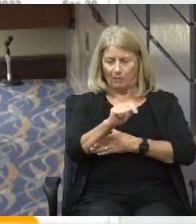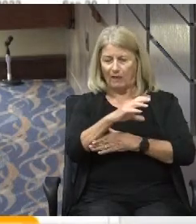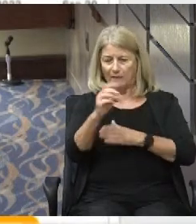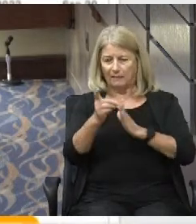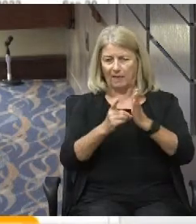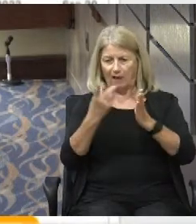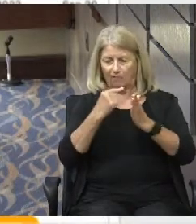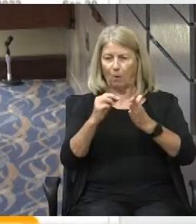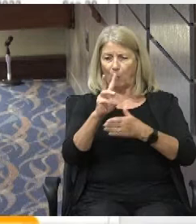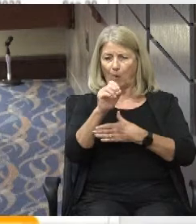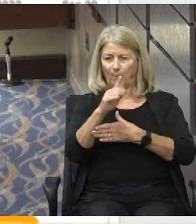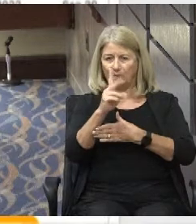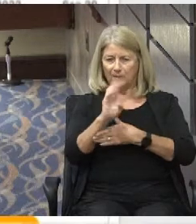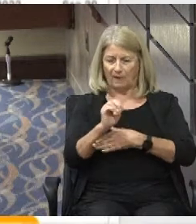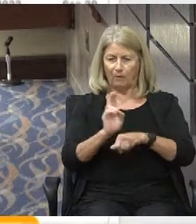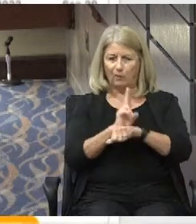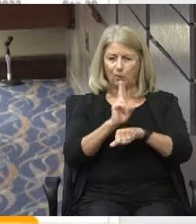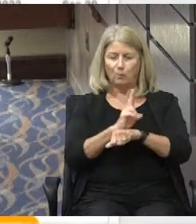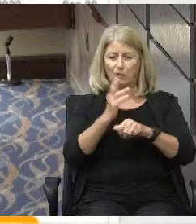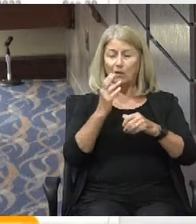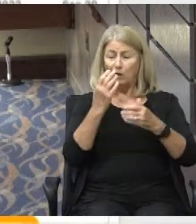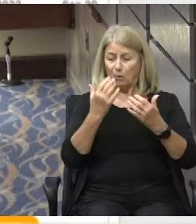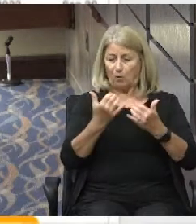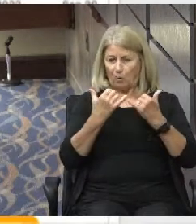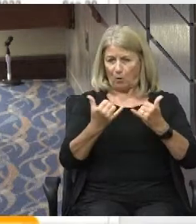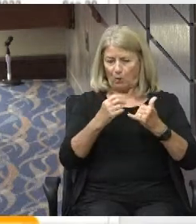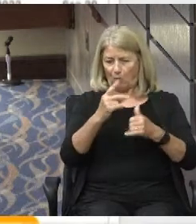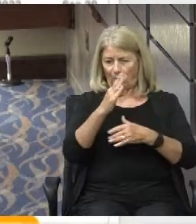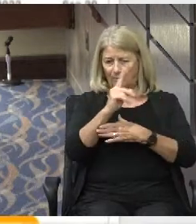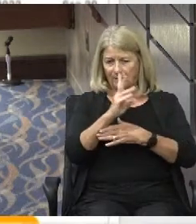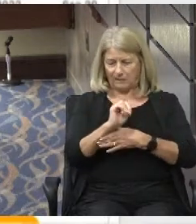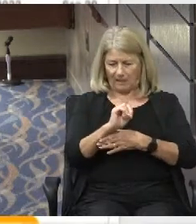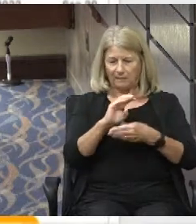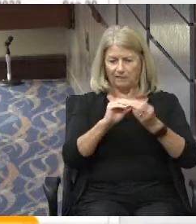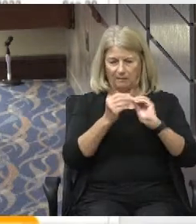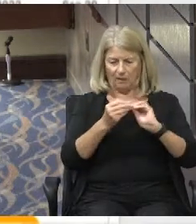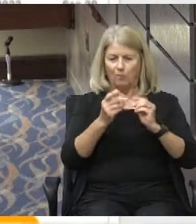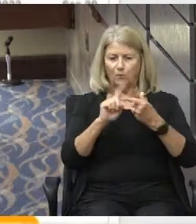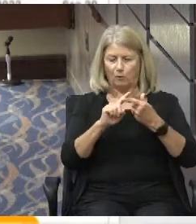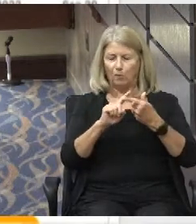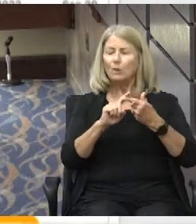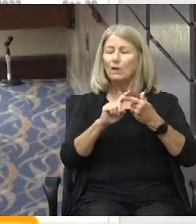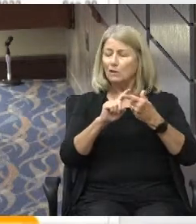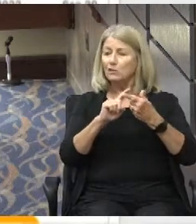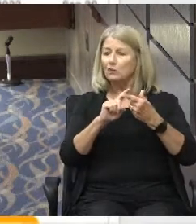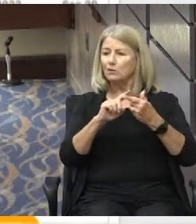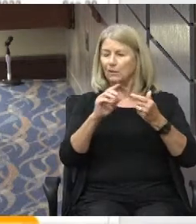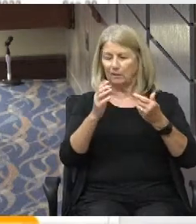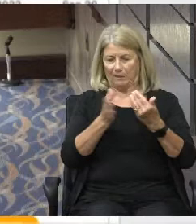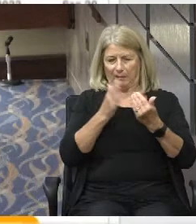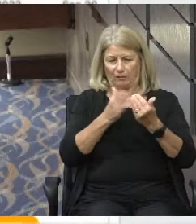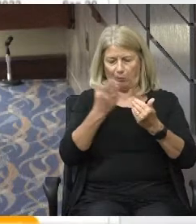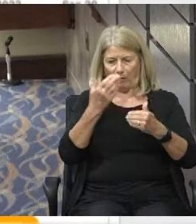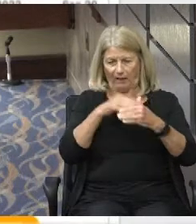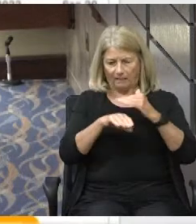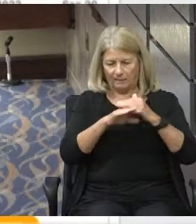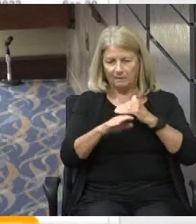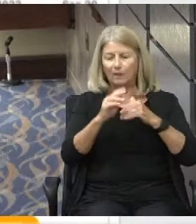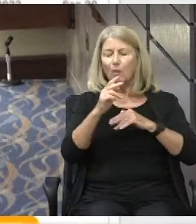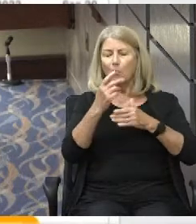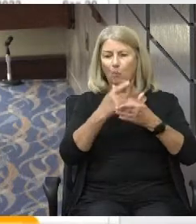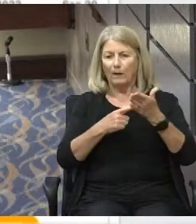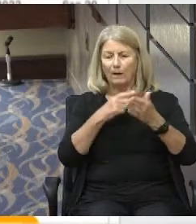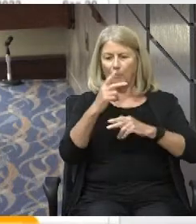the current site statistics to streamline the content for quicker access to service. We looked at what are people searching for and how do we make sure